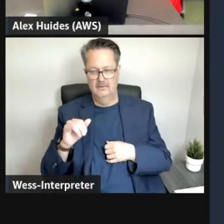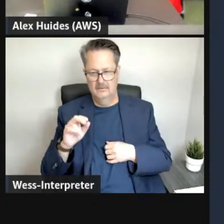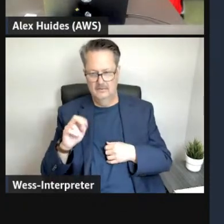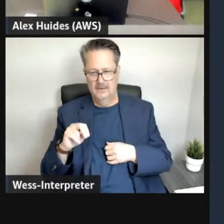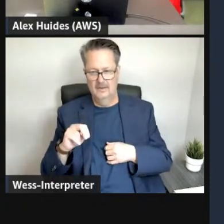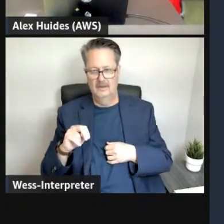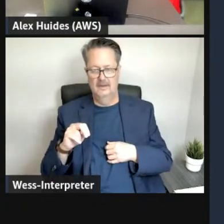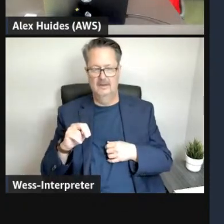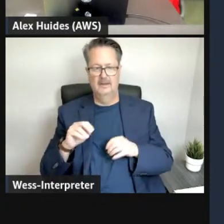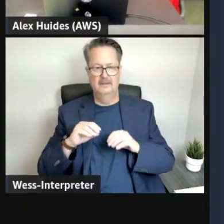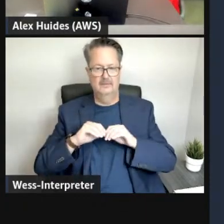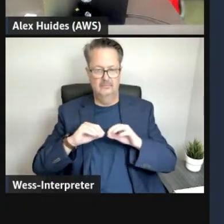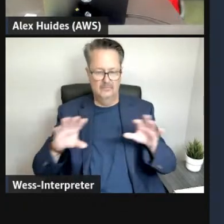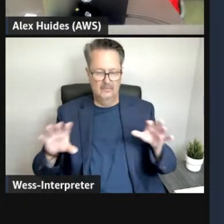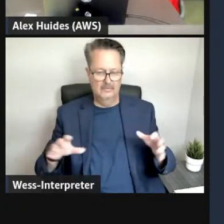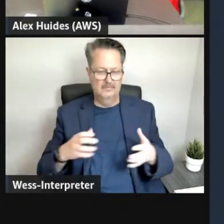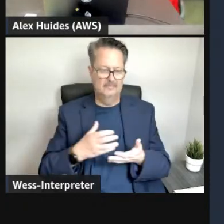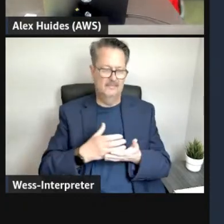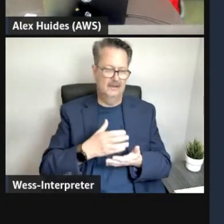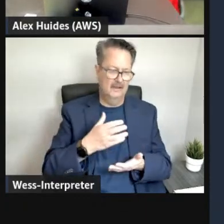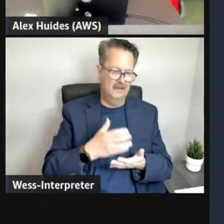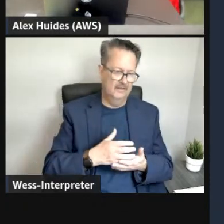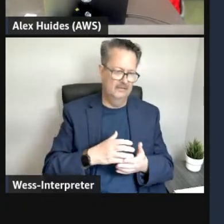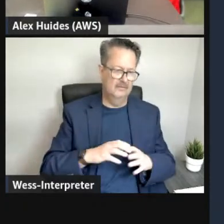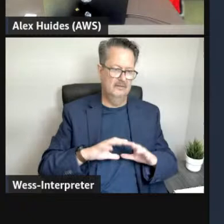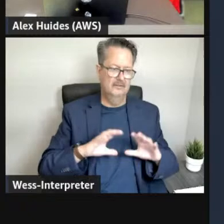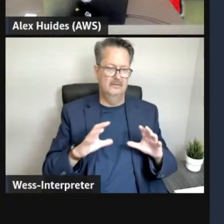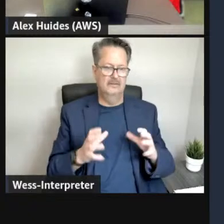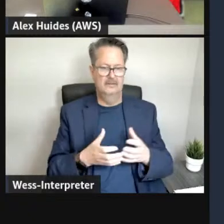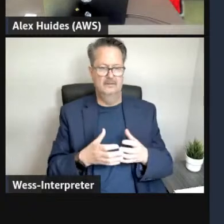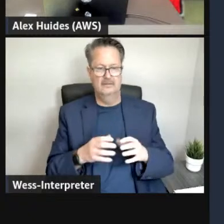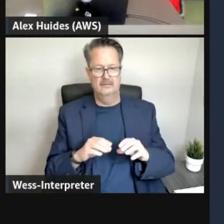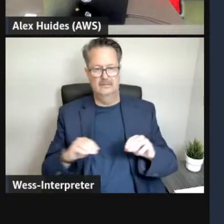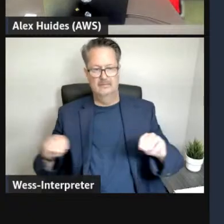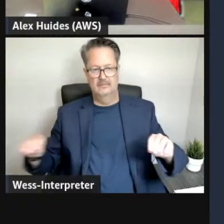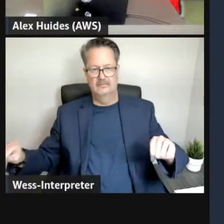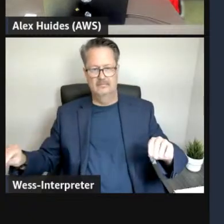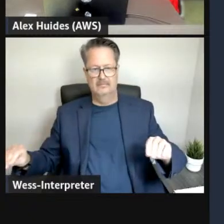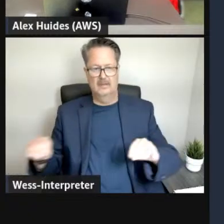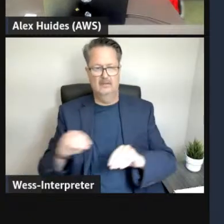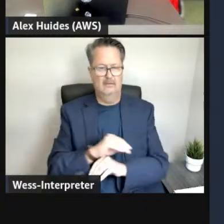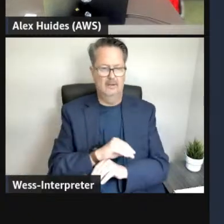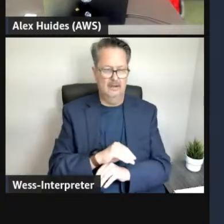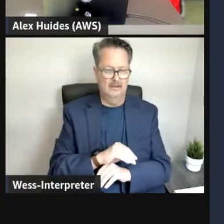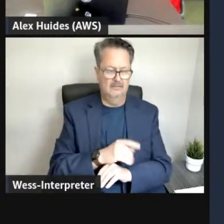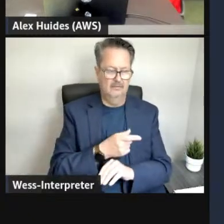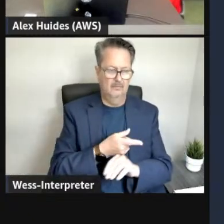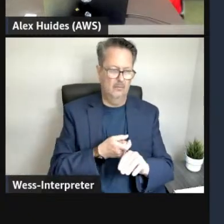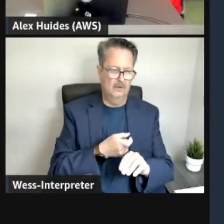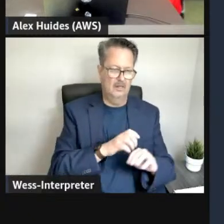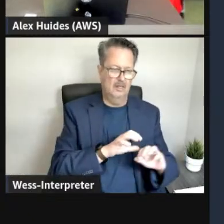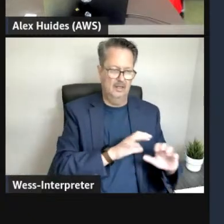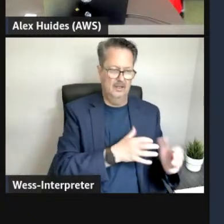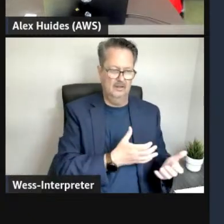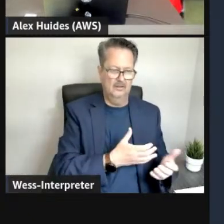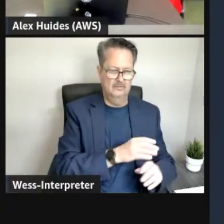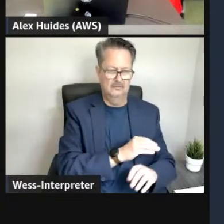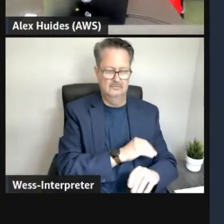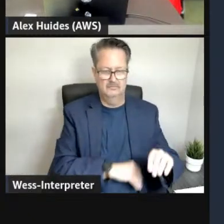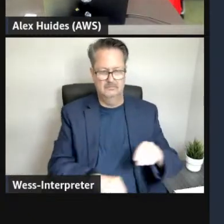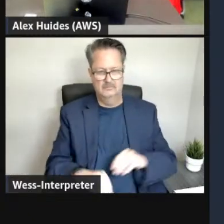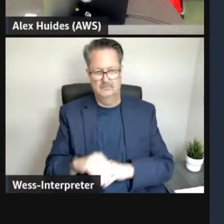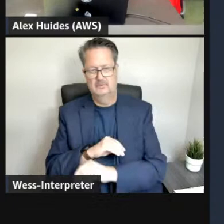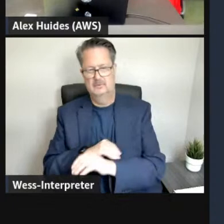about canary-style deployments, migration from existing clusters to new clusters, and so on. All of